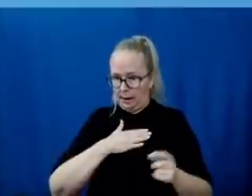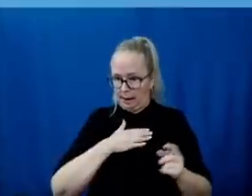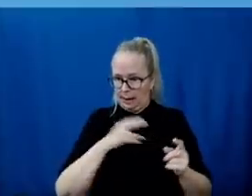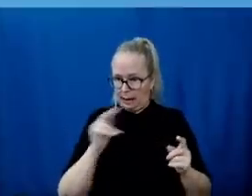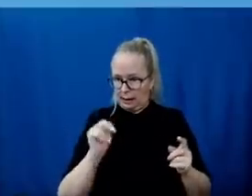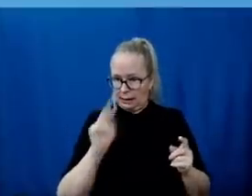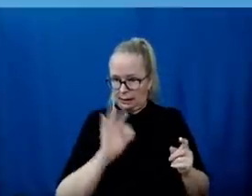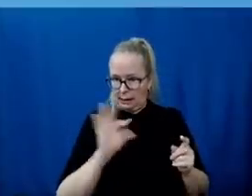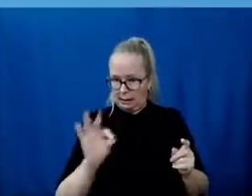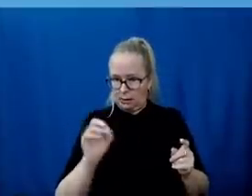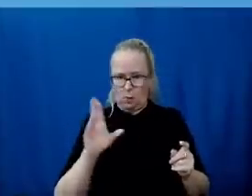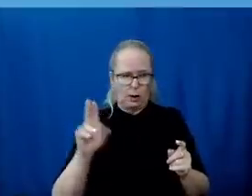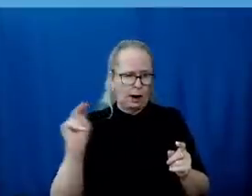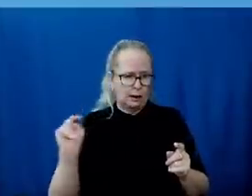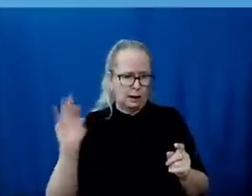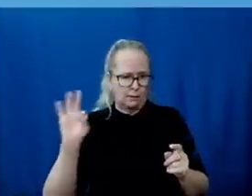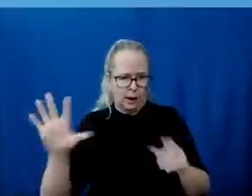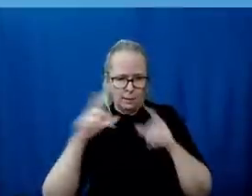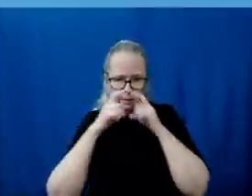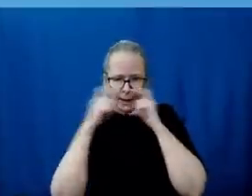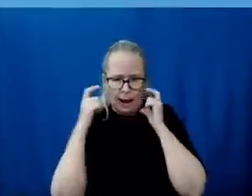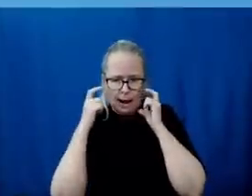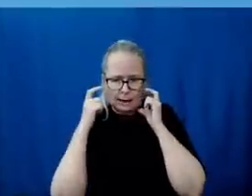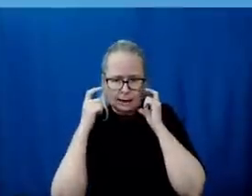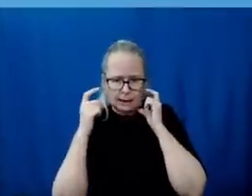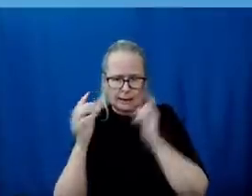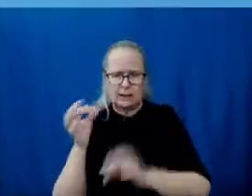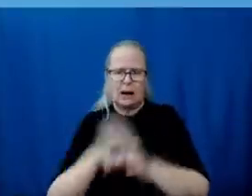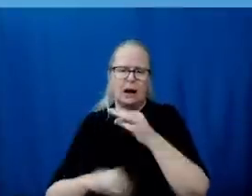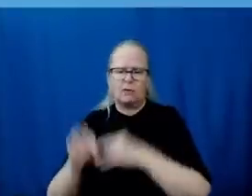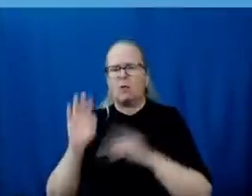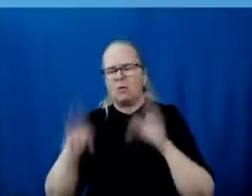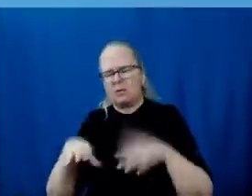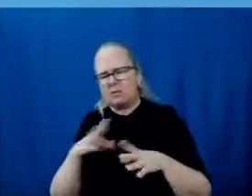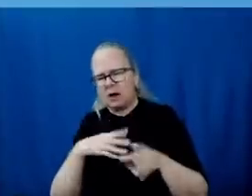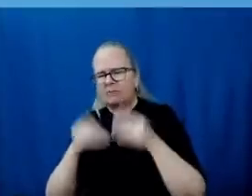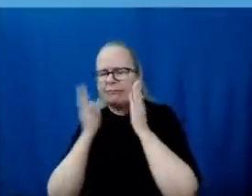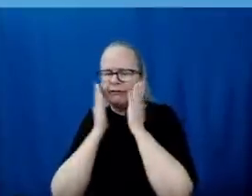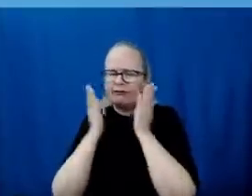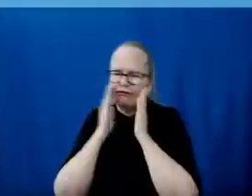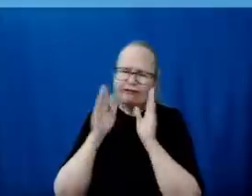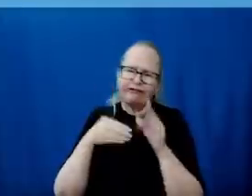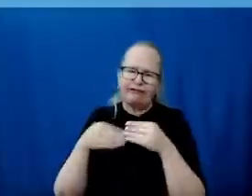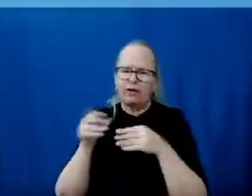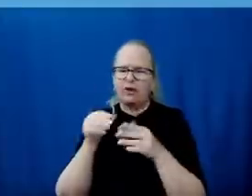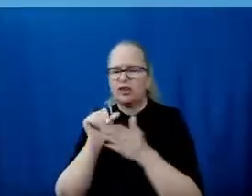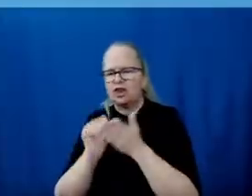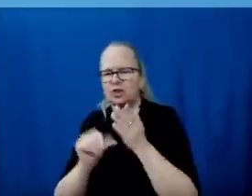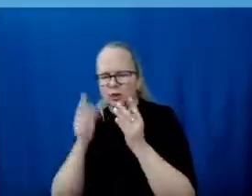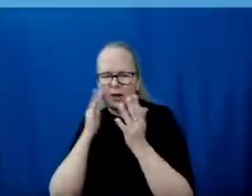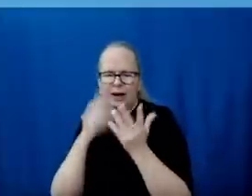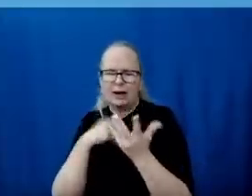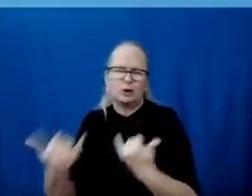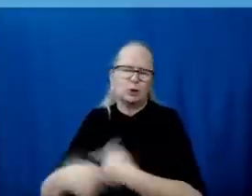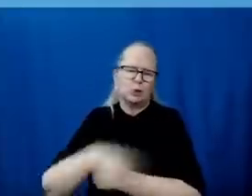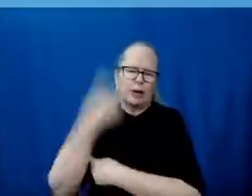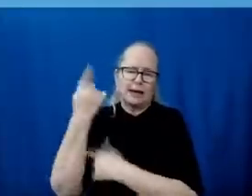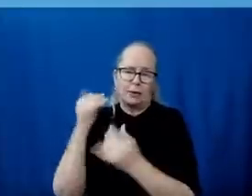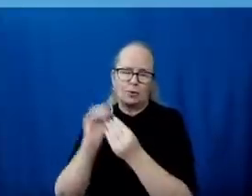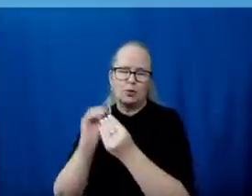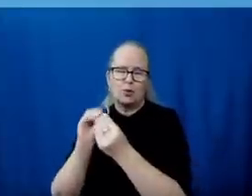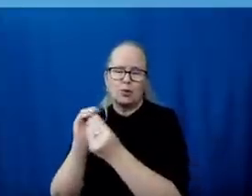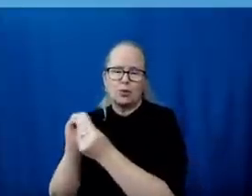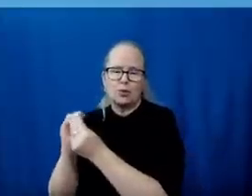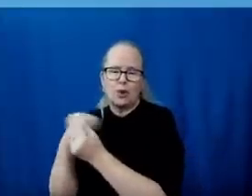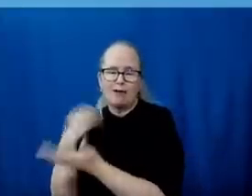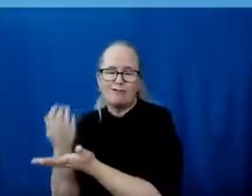my N99 or my N95 versus being a little bit freer in terms of how many people